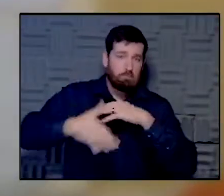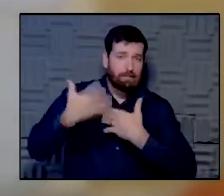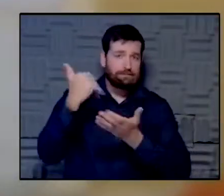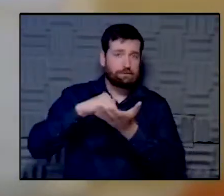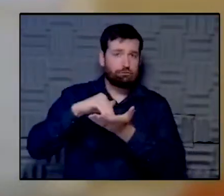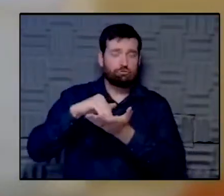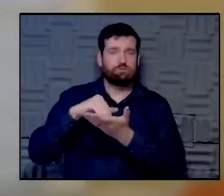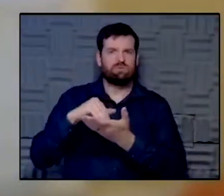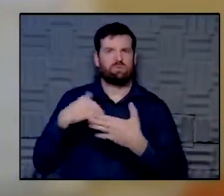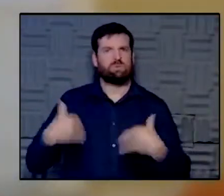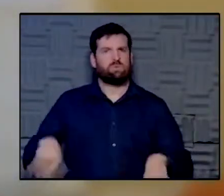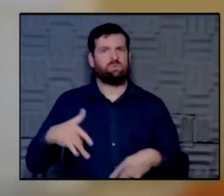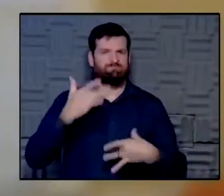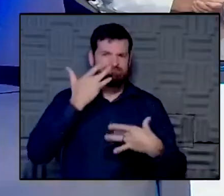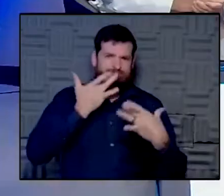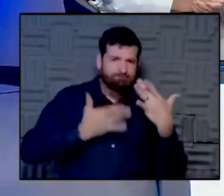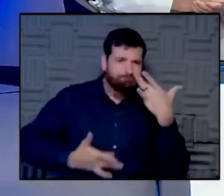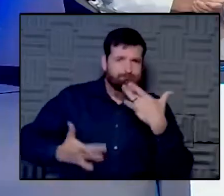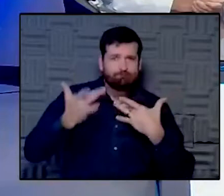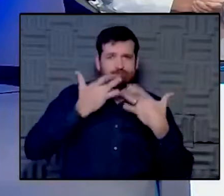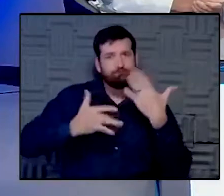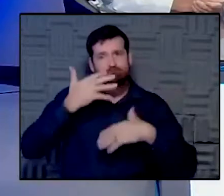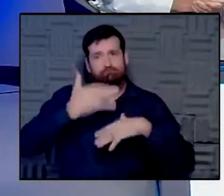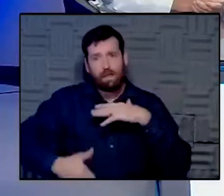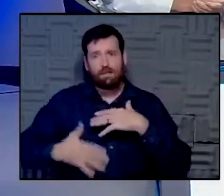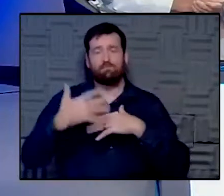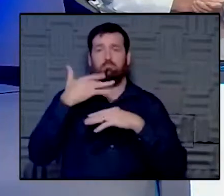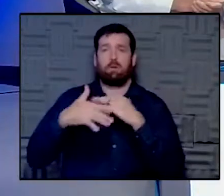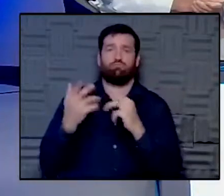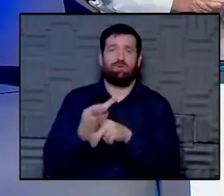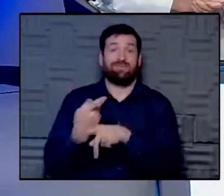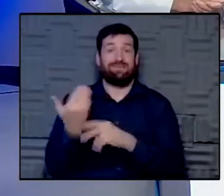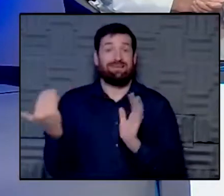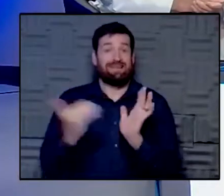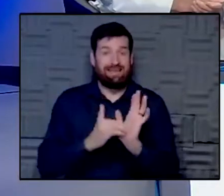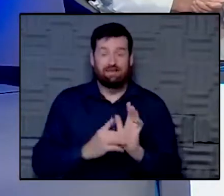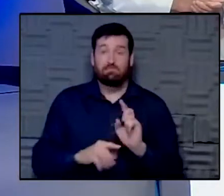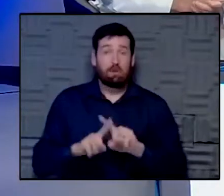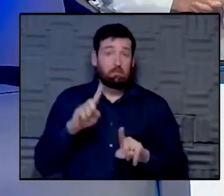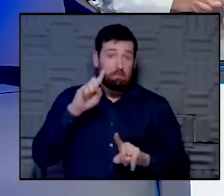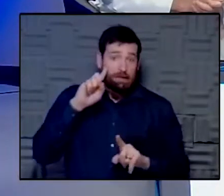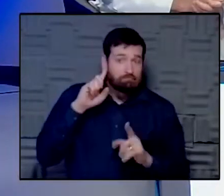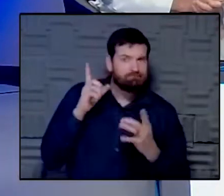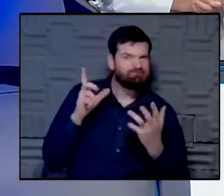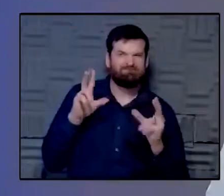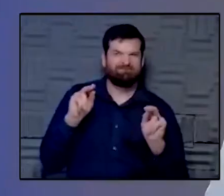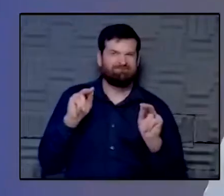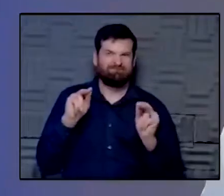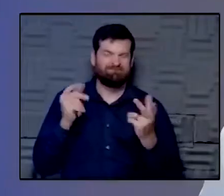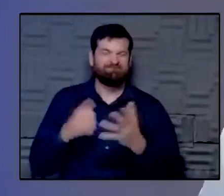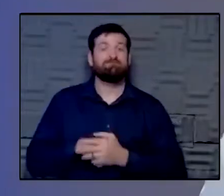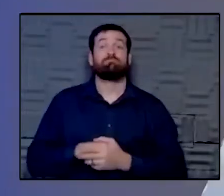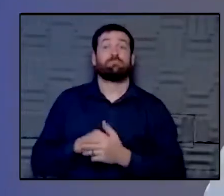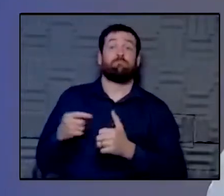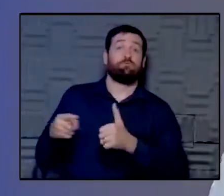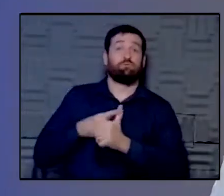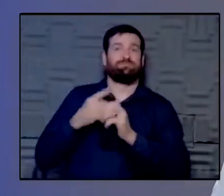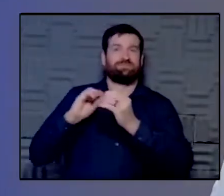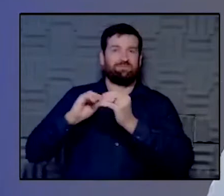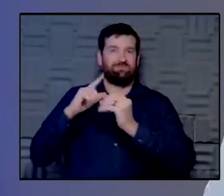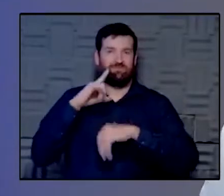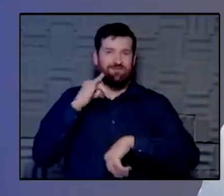They are having a severe shortage of blood and blood products again, but it's not what you might think. First, I have our